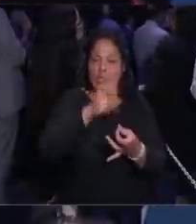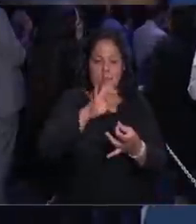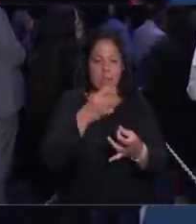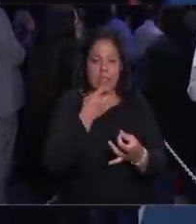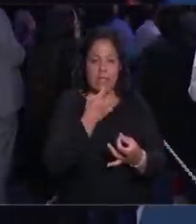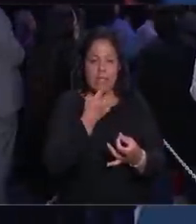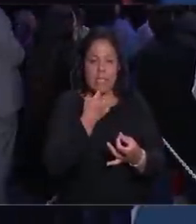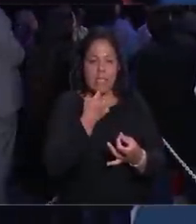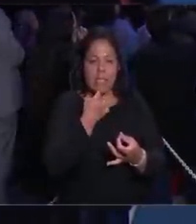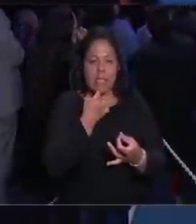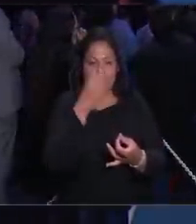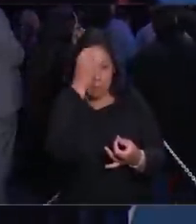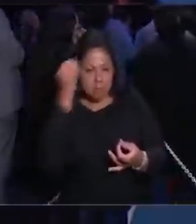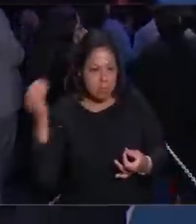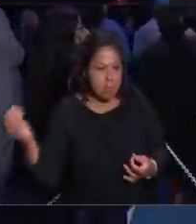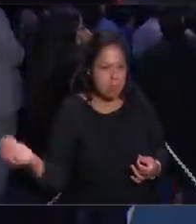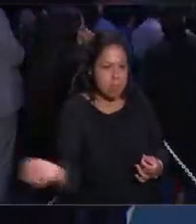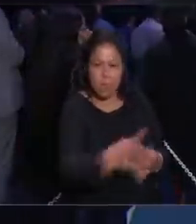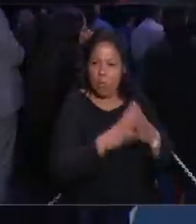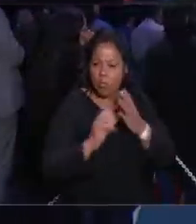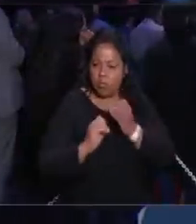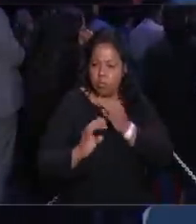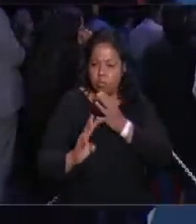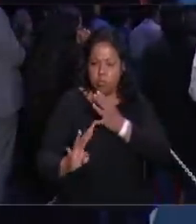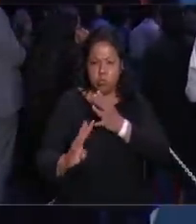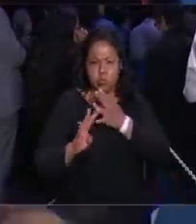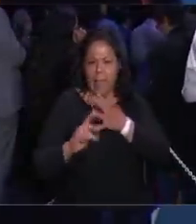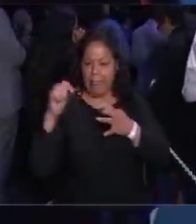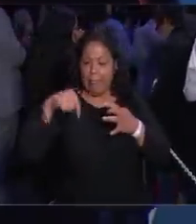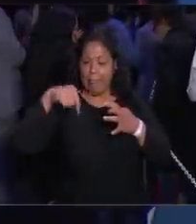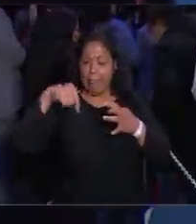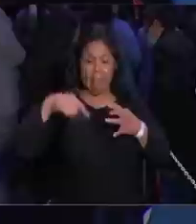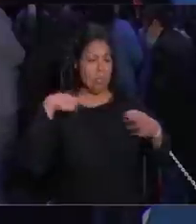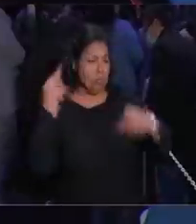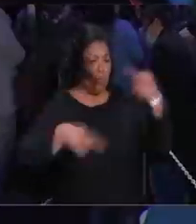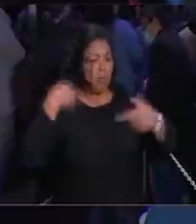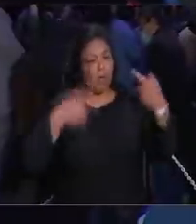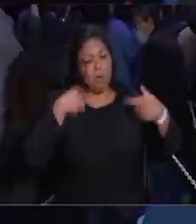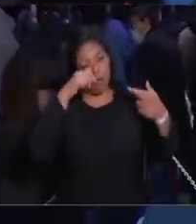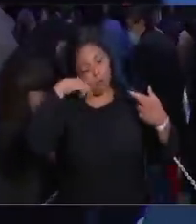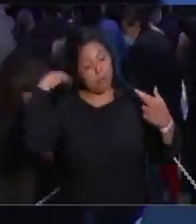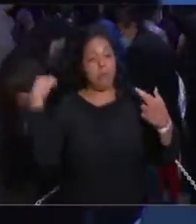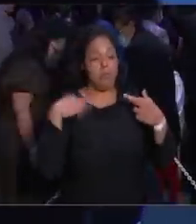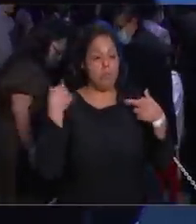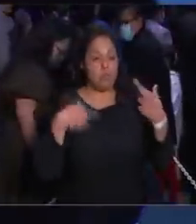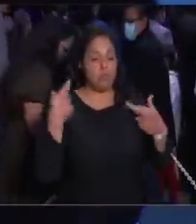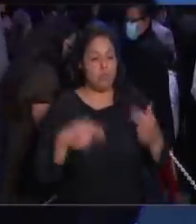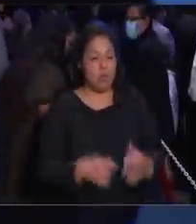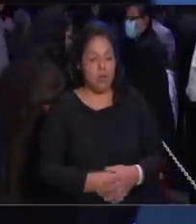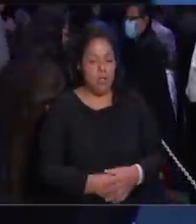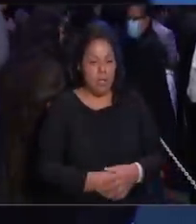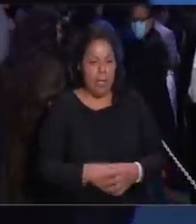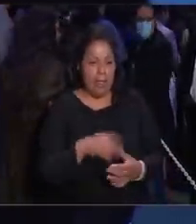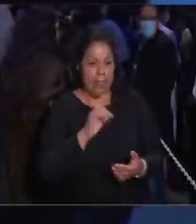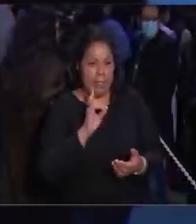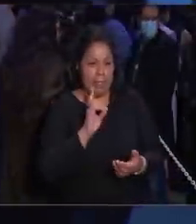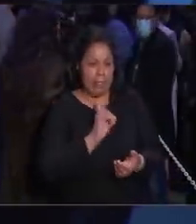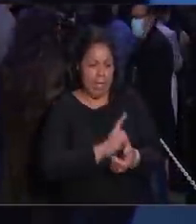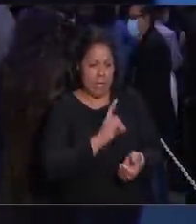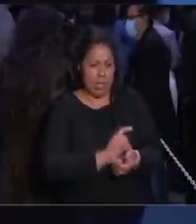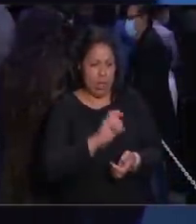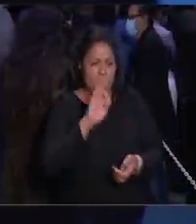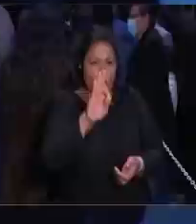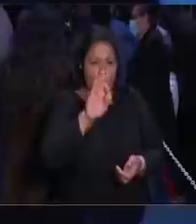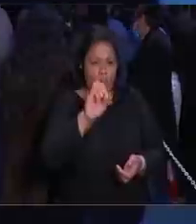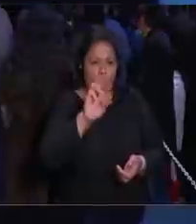está diciendo a la Asamblea Apostólica. This revival. Este avivamiento. That Dr. Fortino.